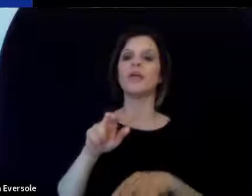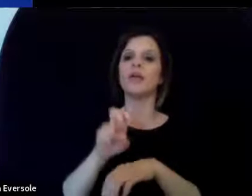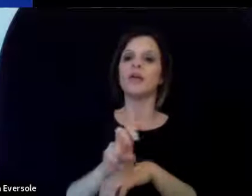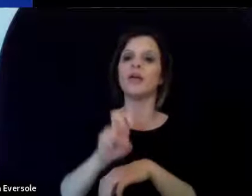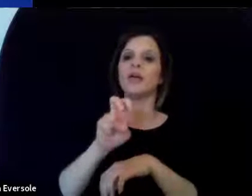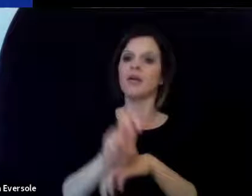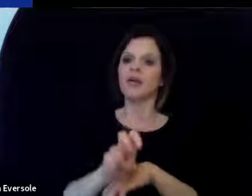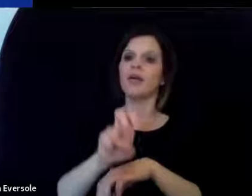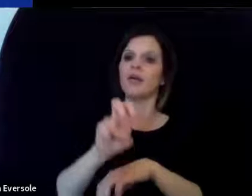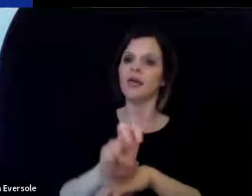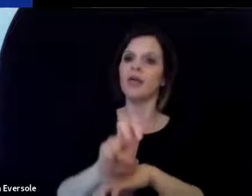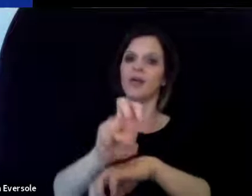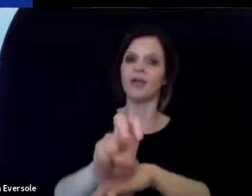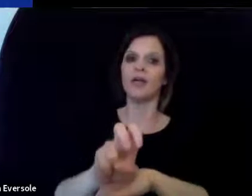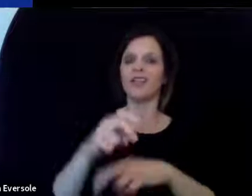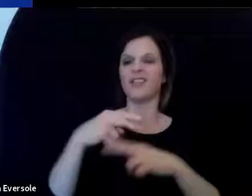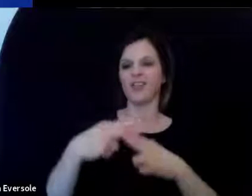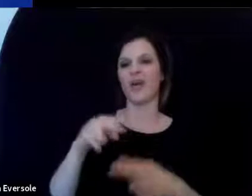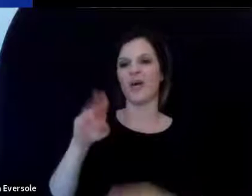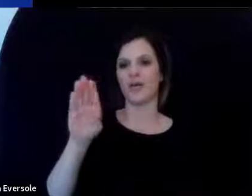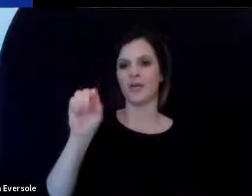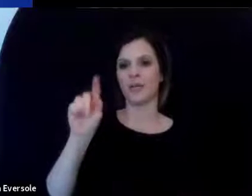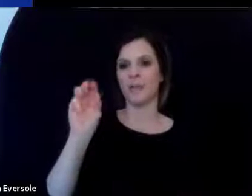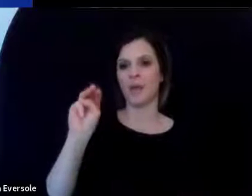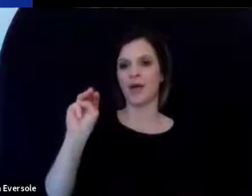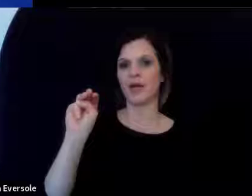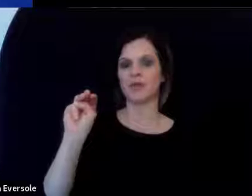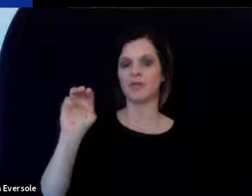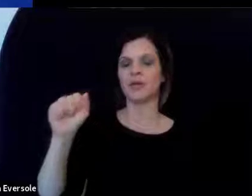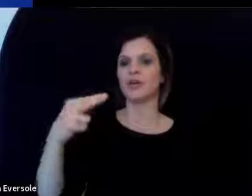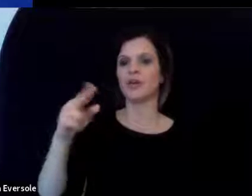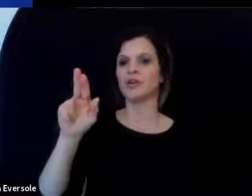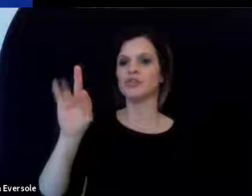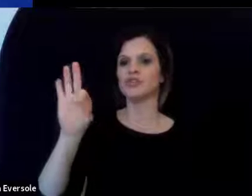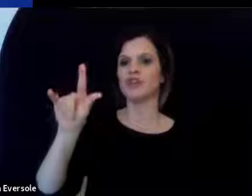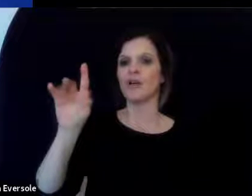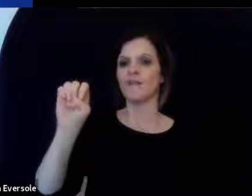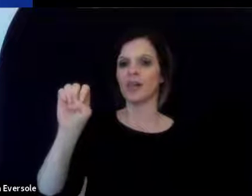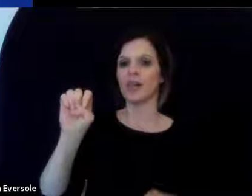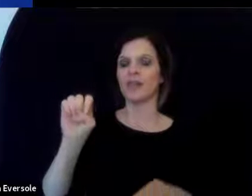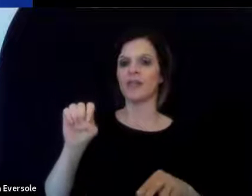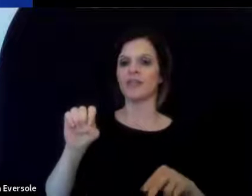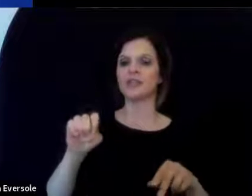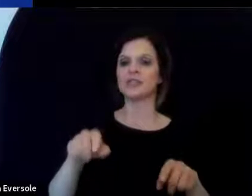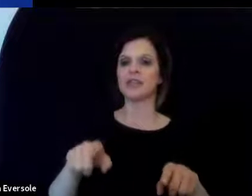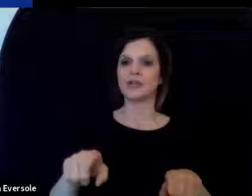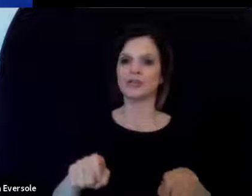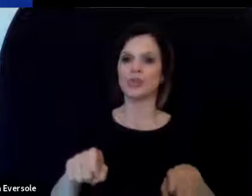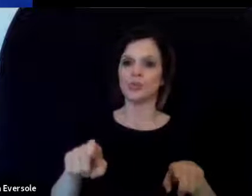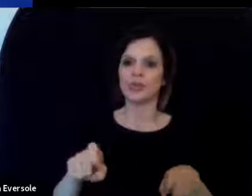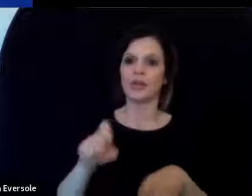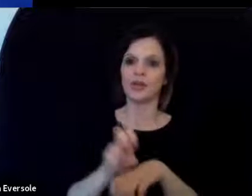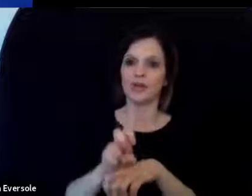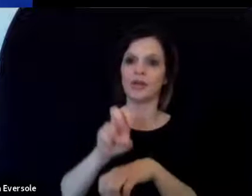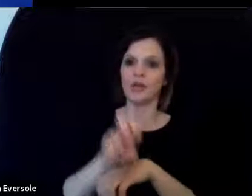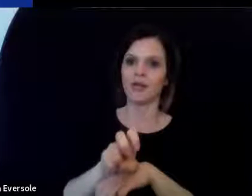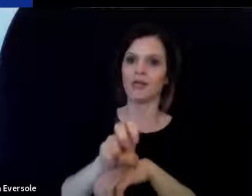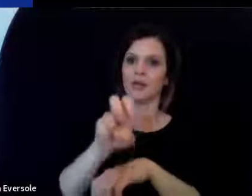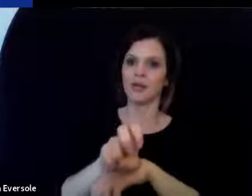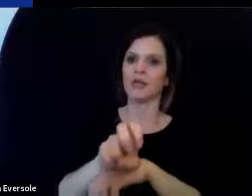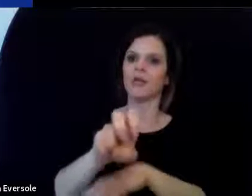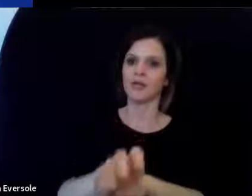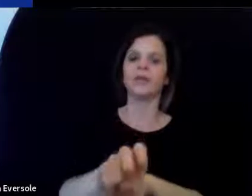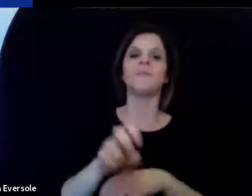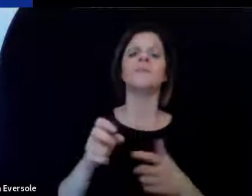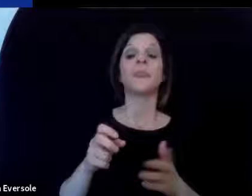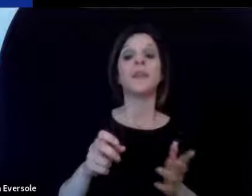ground and they just, you know, scoot themselves with their rear end rather than standing up. And oftentimes, especially in the early